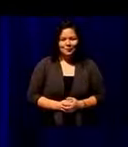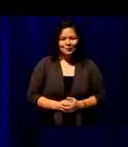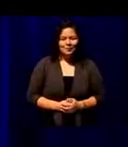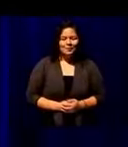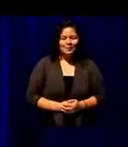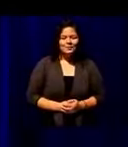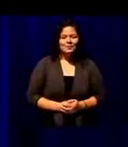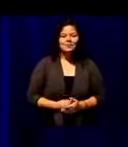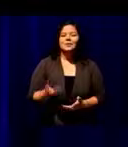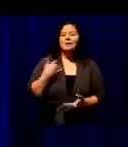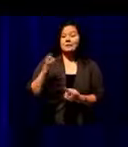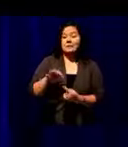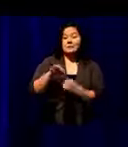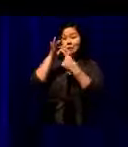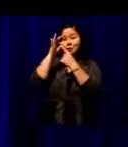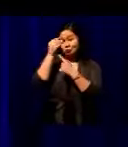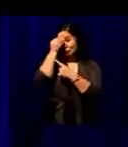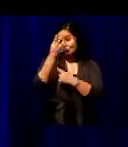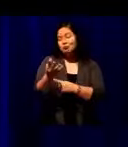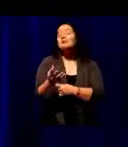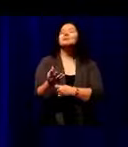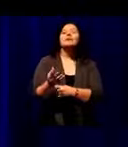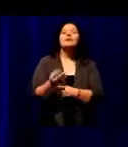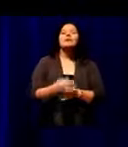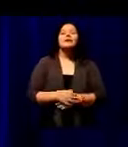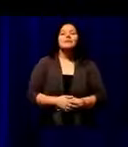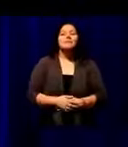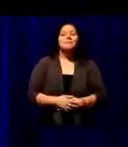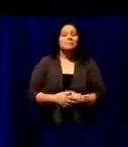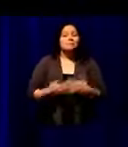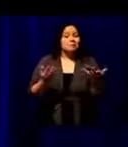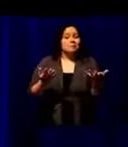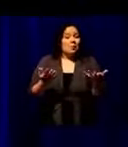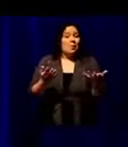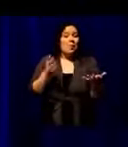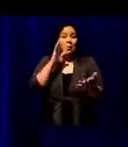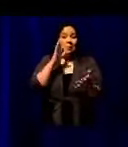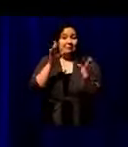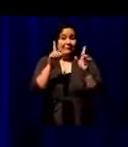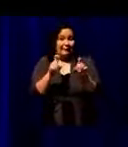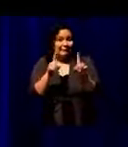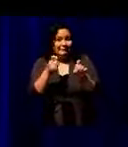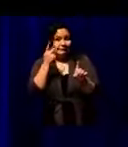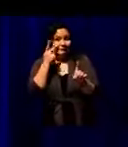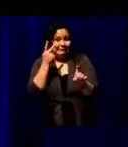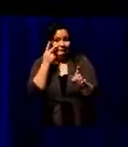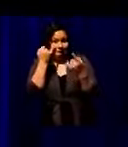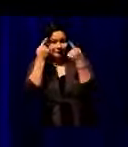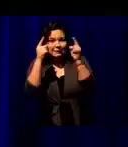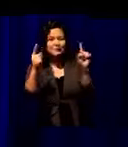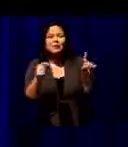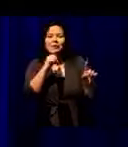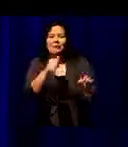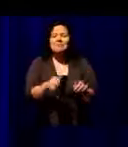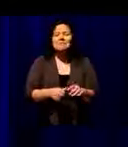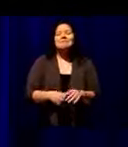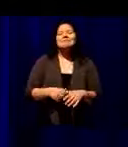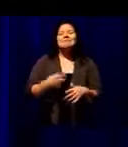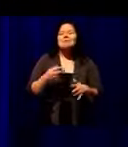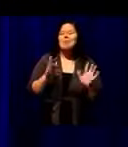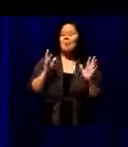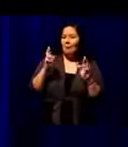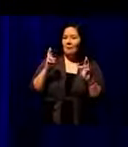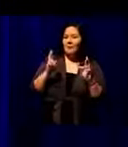We have a special treat that we are going to test out to see if it